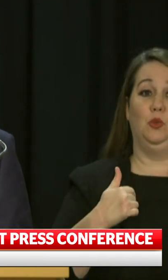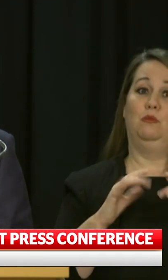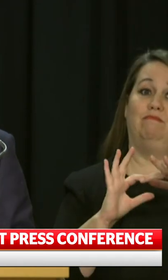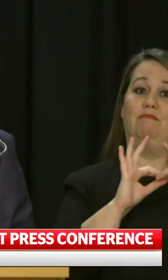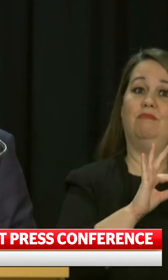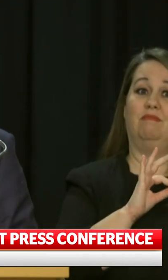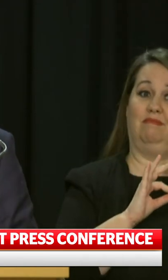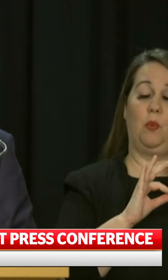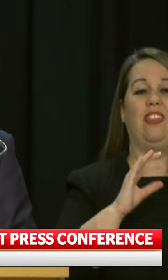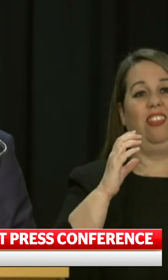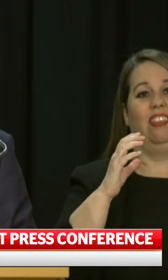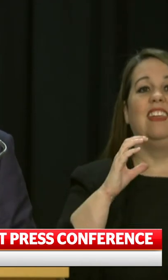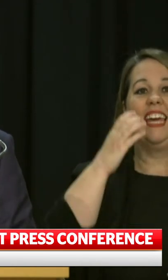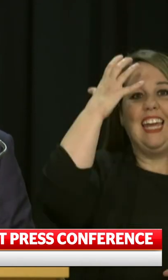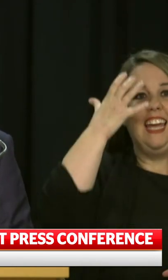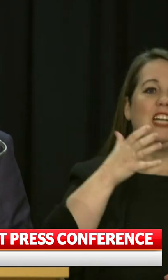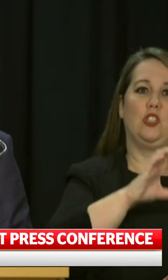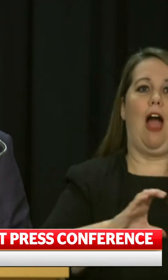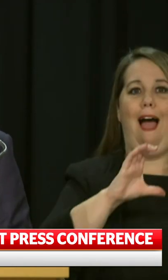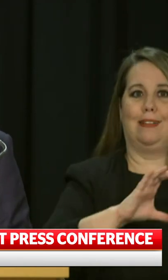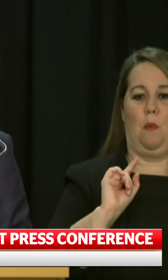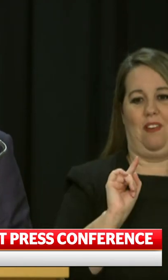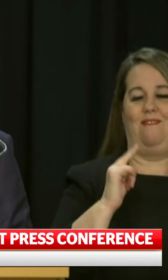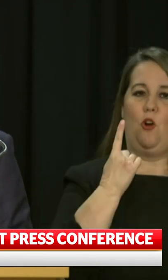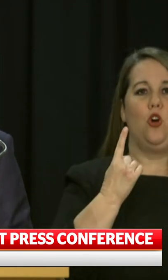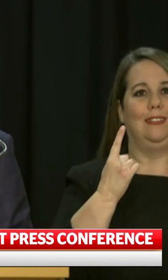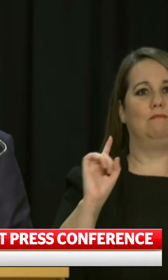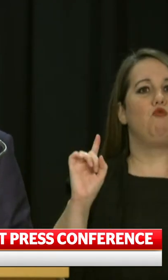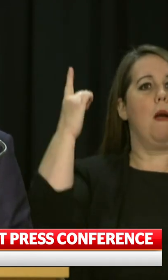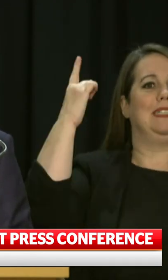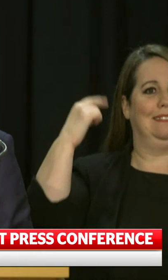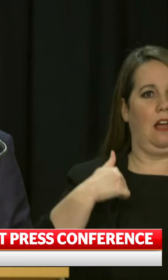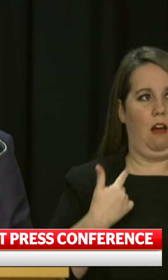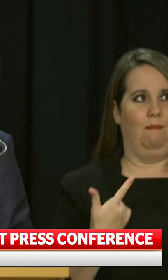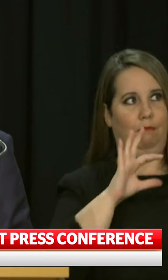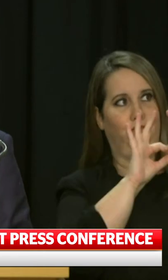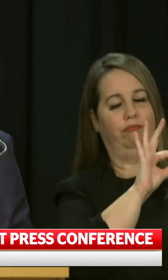Cup, are you comfortable with one of the